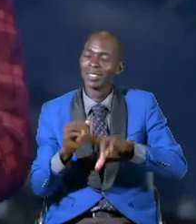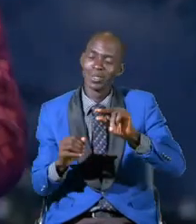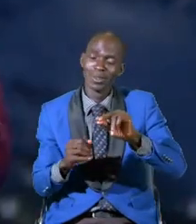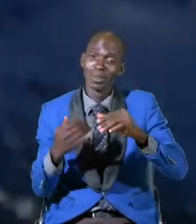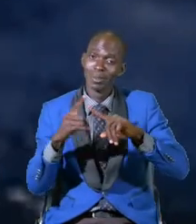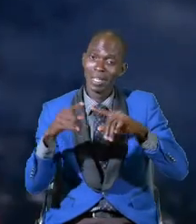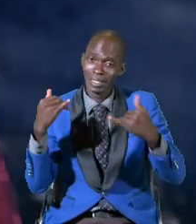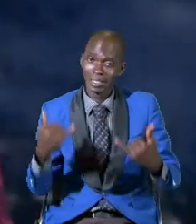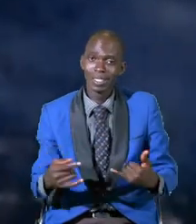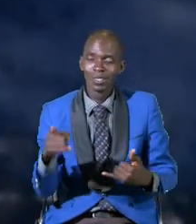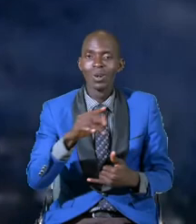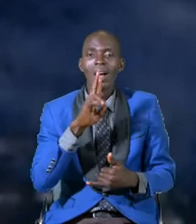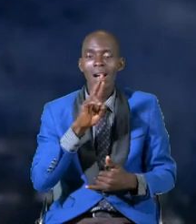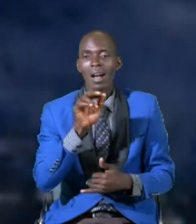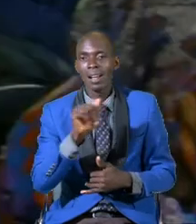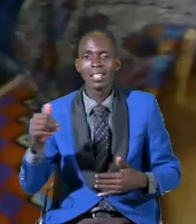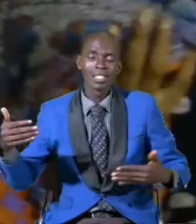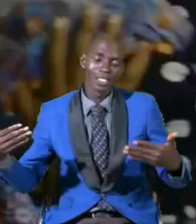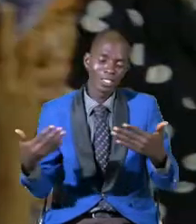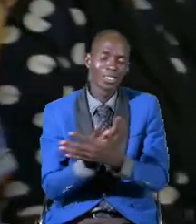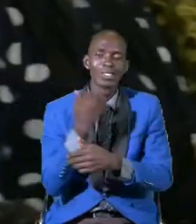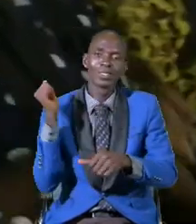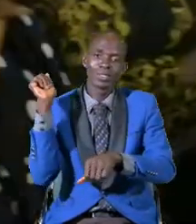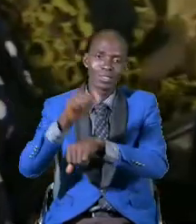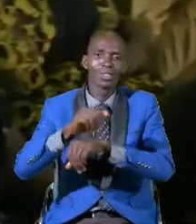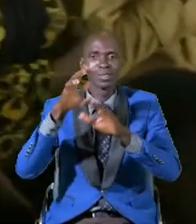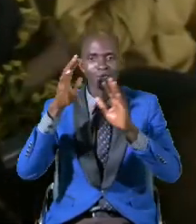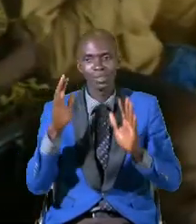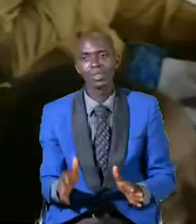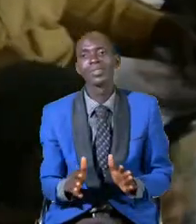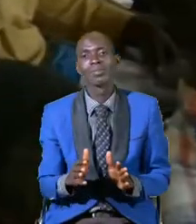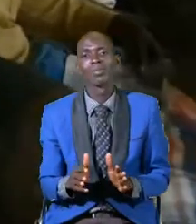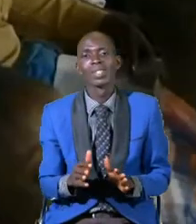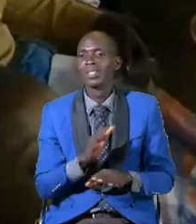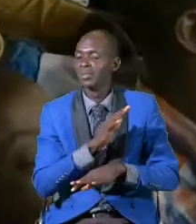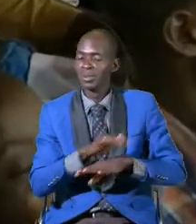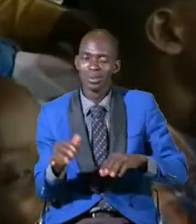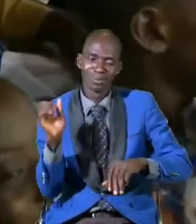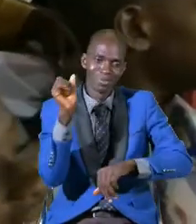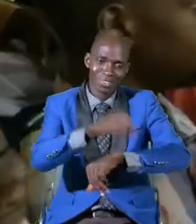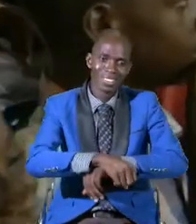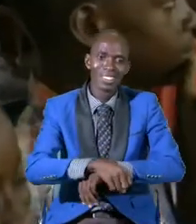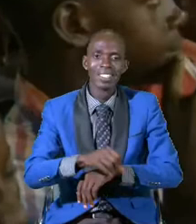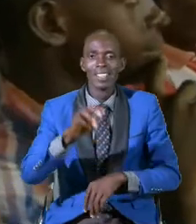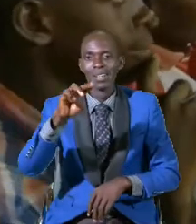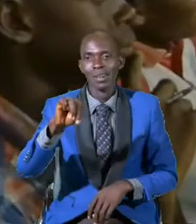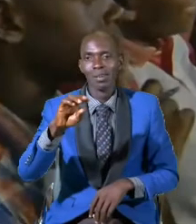I said, a new conqueror. Instead of conquering mosquitoes, I